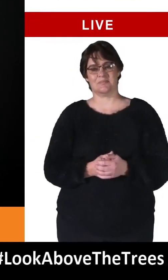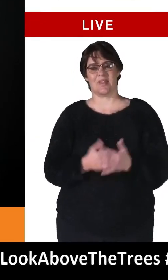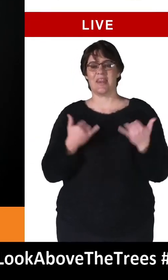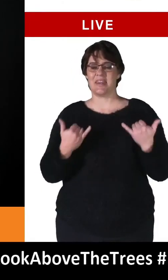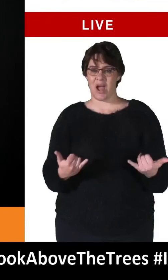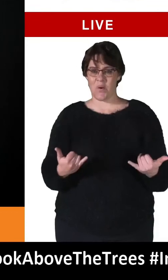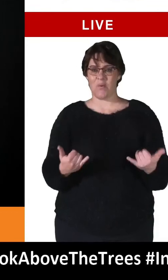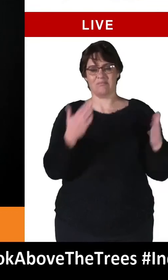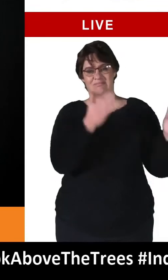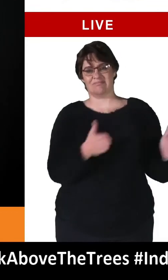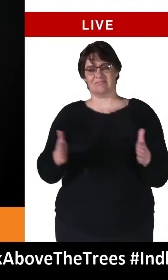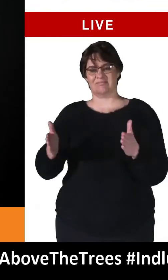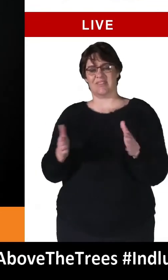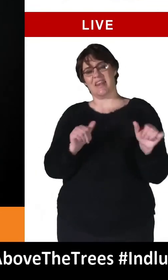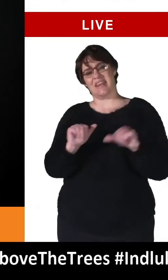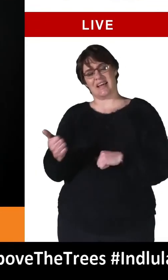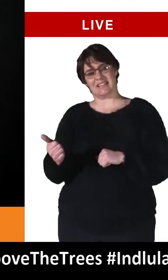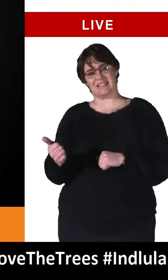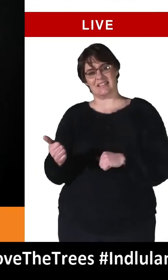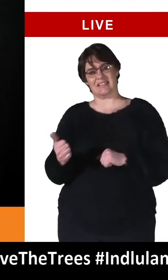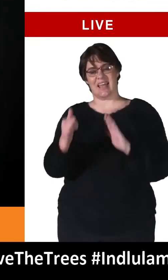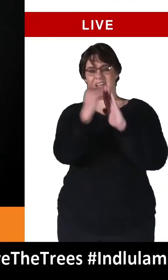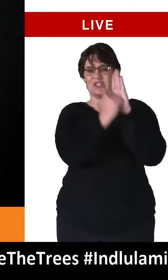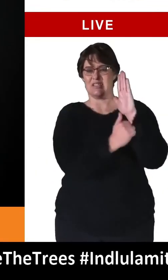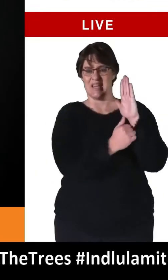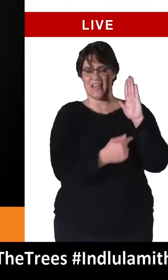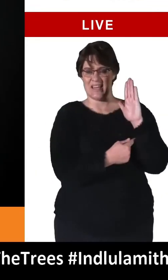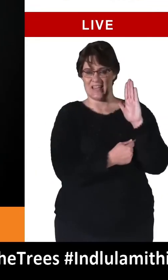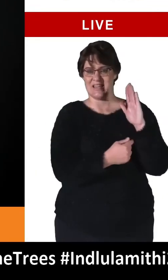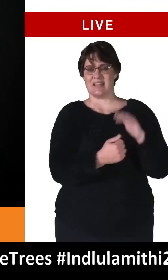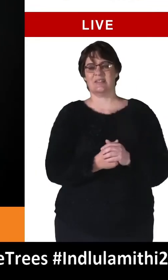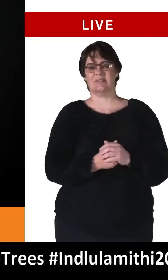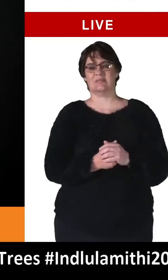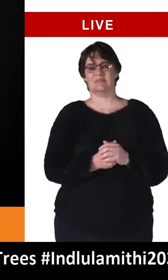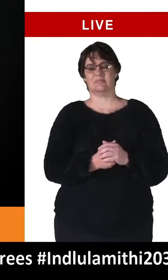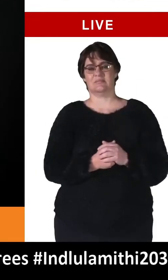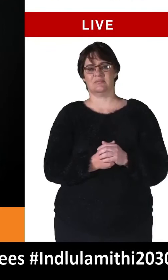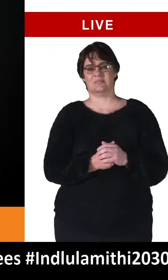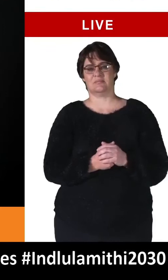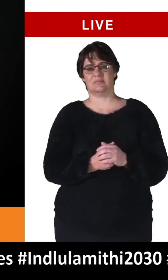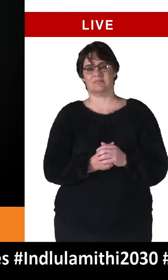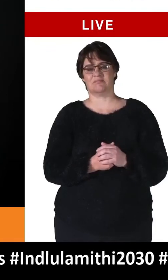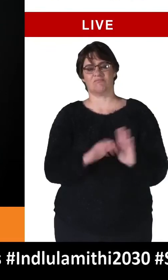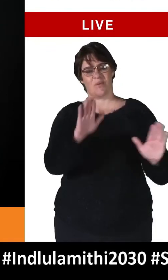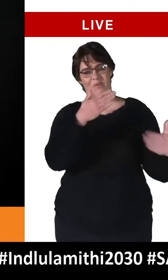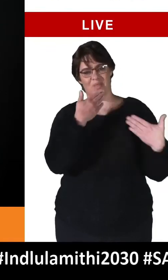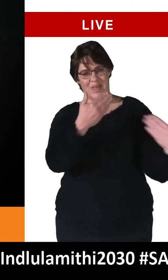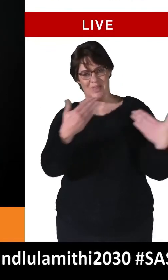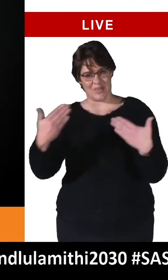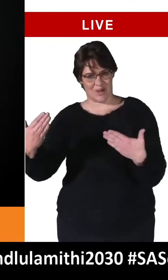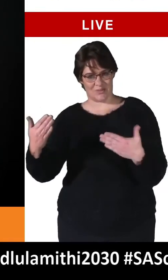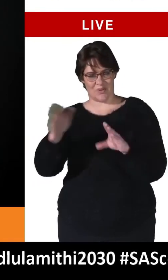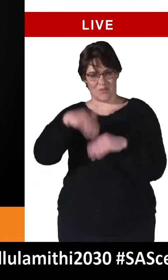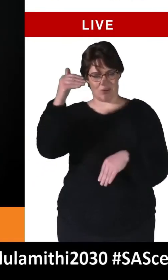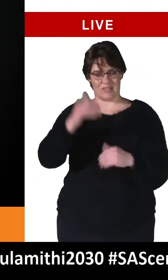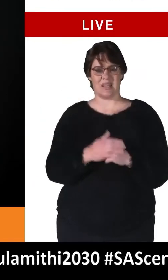Now we're going to move to the next item on the agenda, which is the vote of thanks.